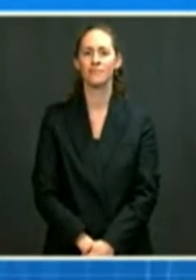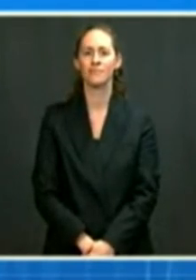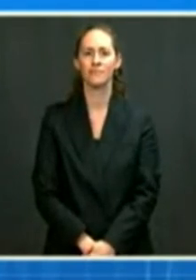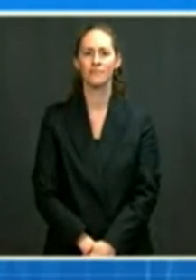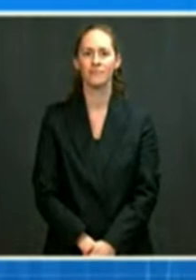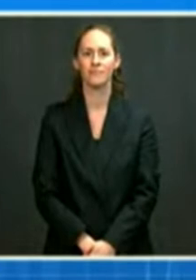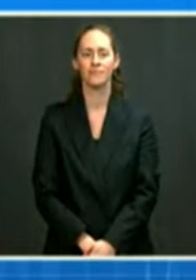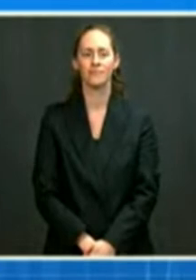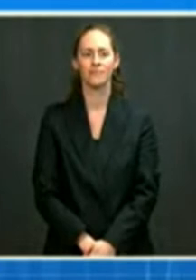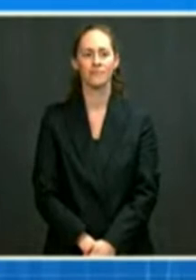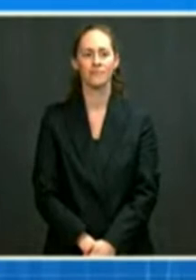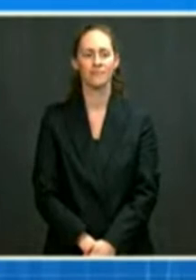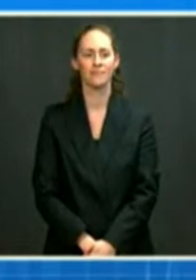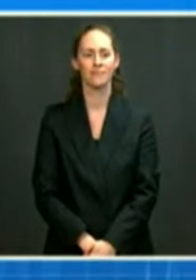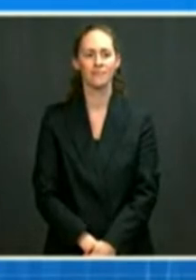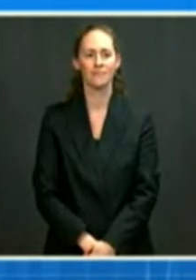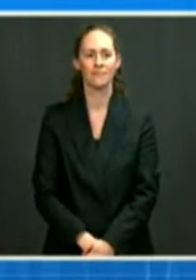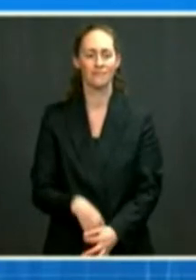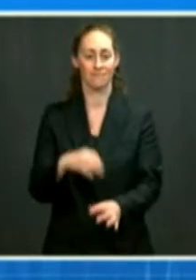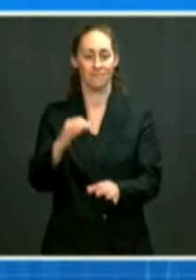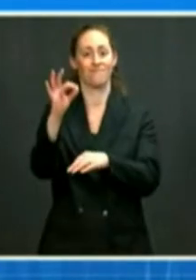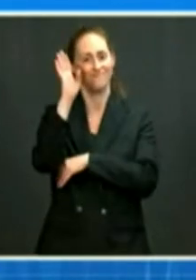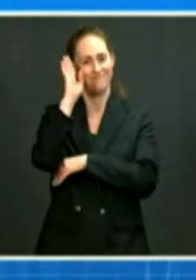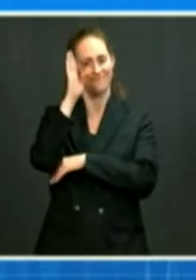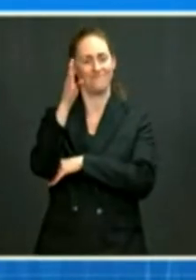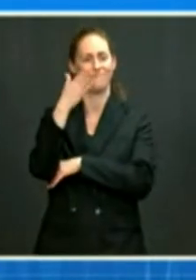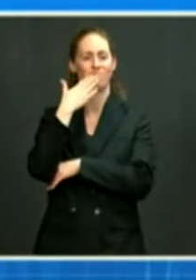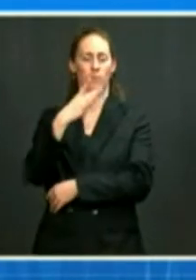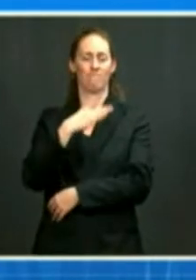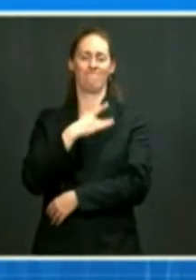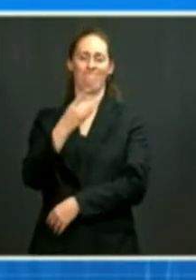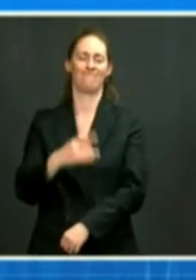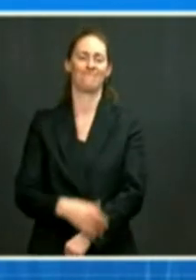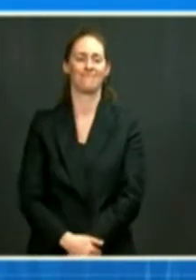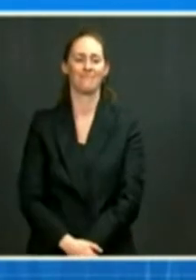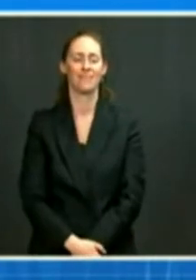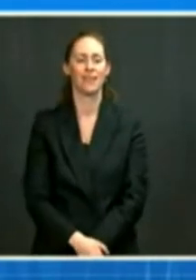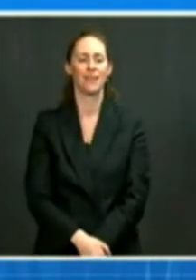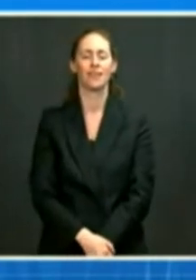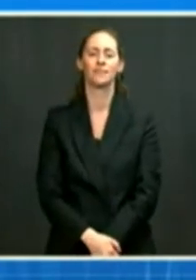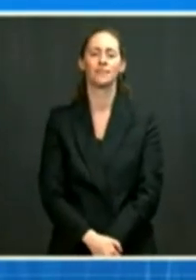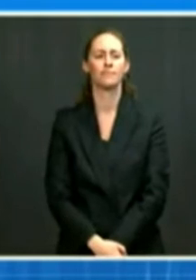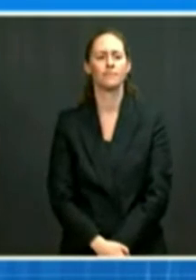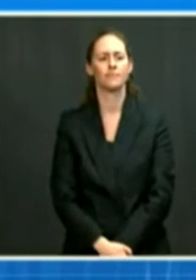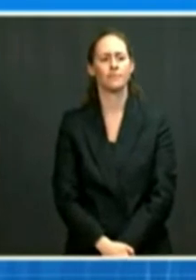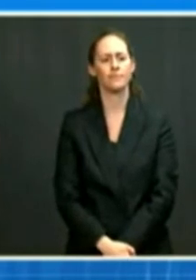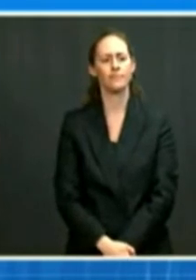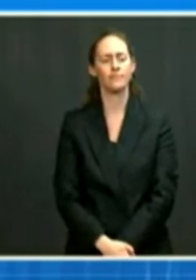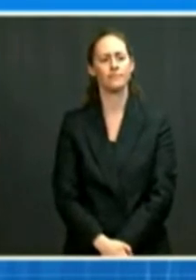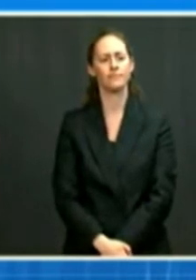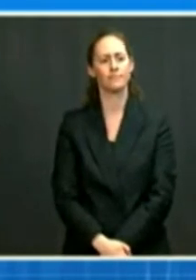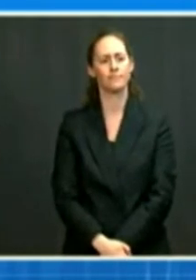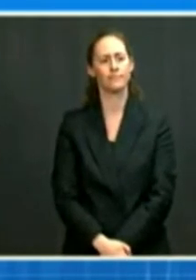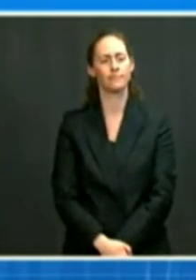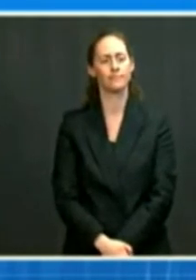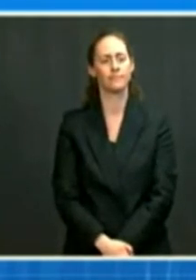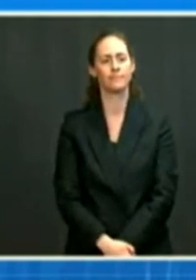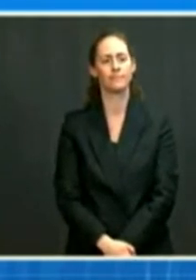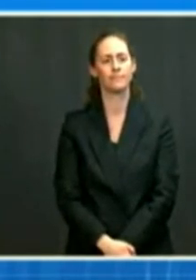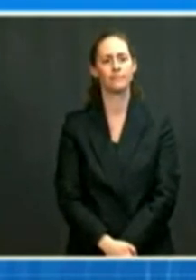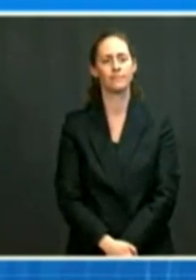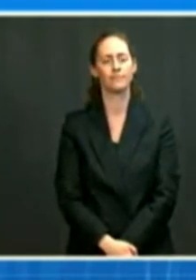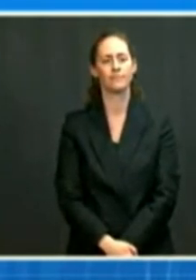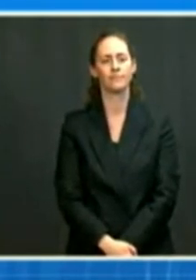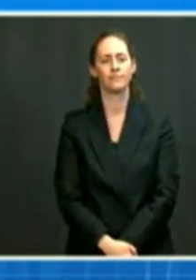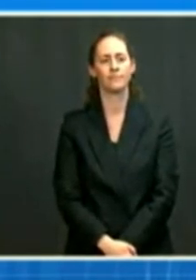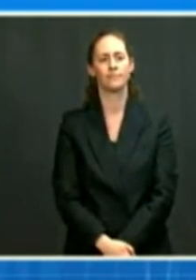Hi, thanks so much for taking my question. I have a question on what this means for fully vaccinated people that are entering spaces where they don't know